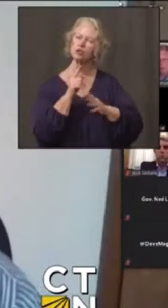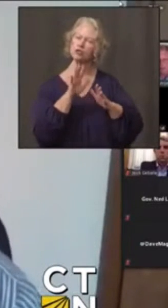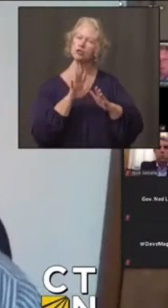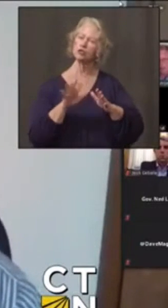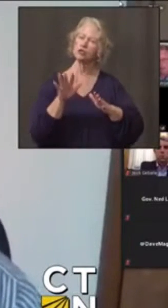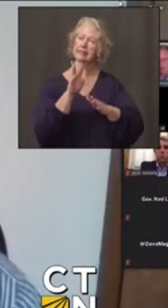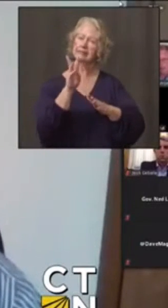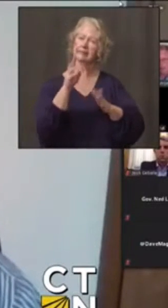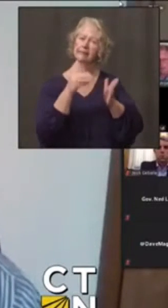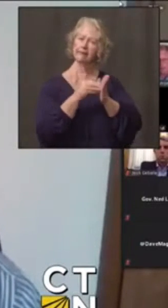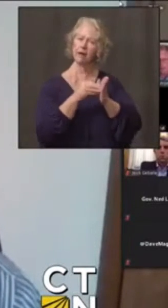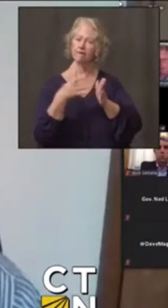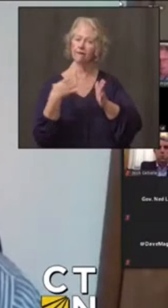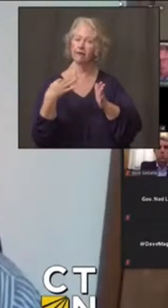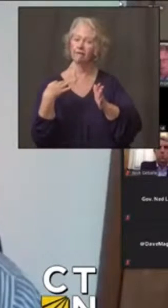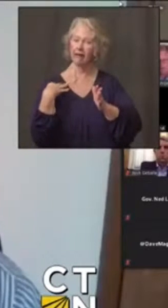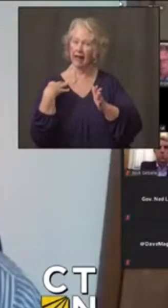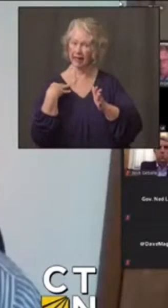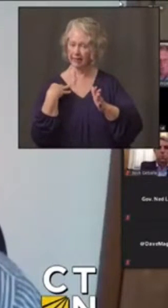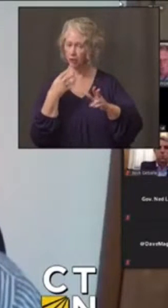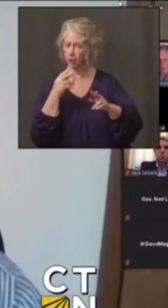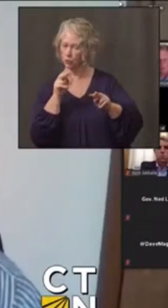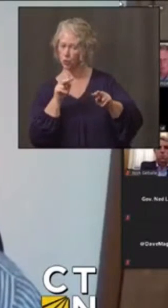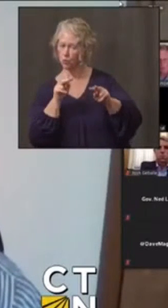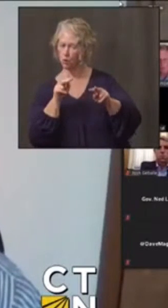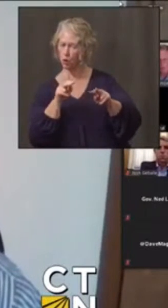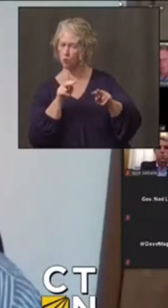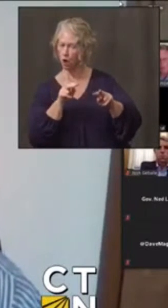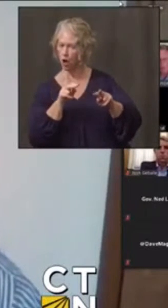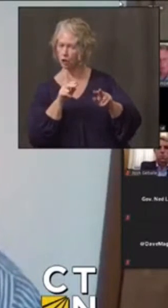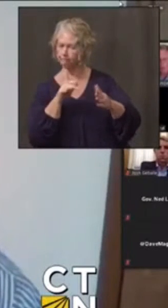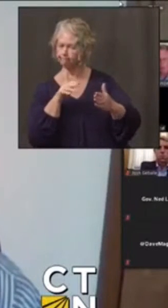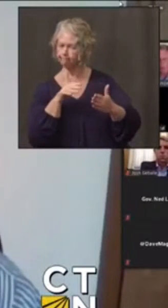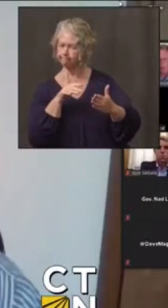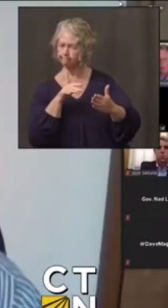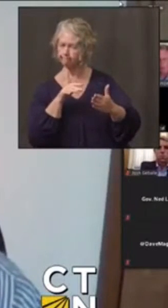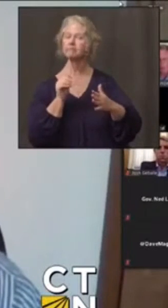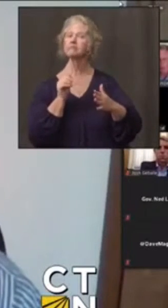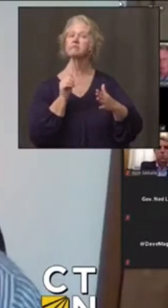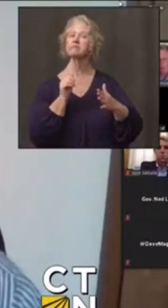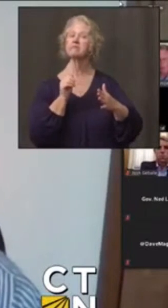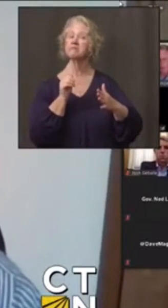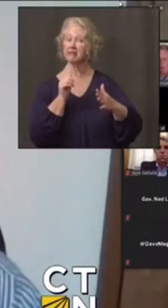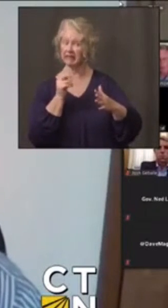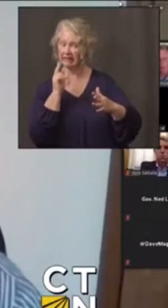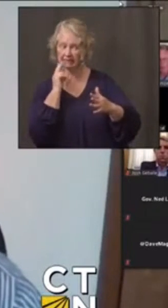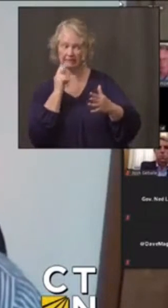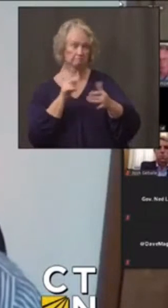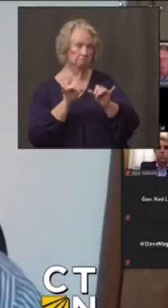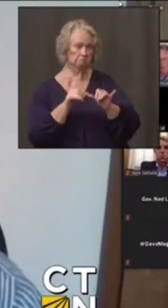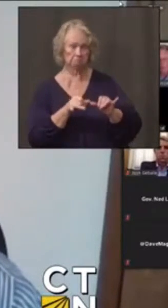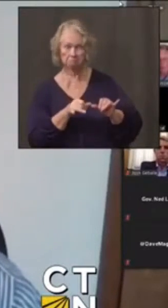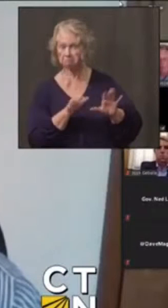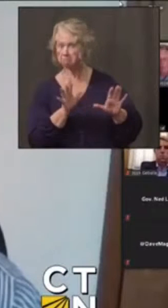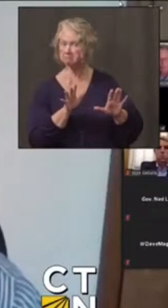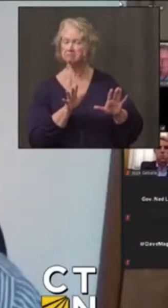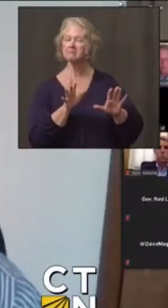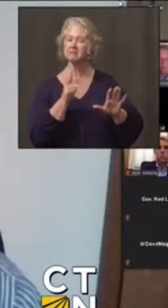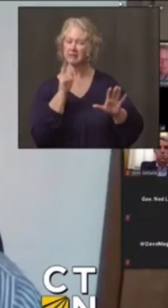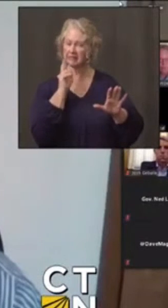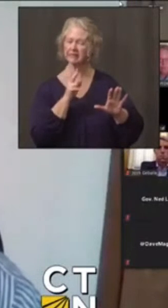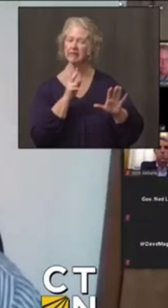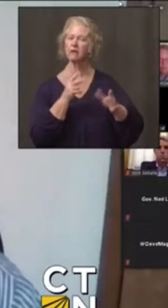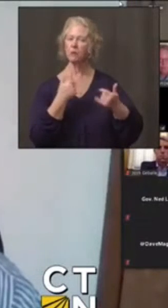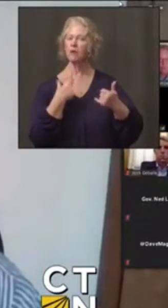the study. We need a couple of more weeks to reach that milestone. Then we will have this interim safety